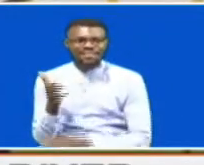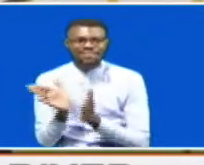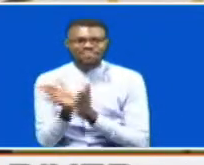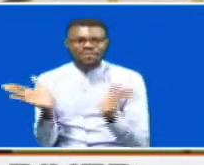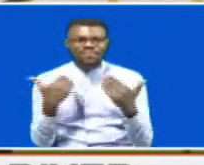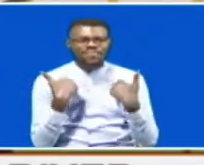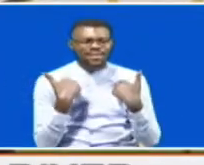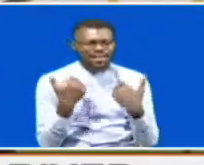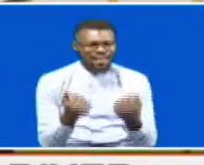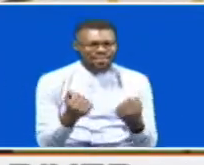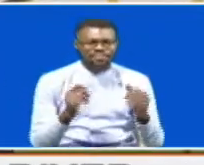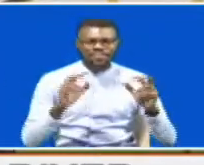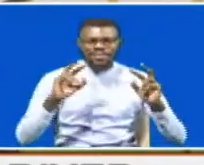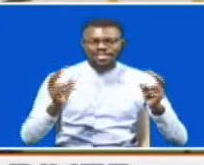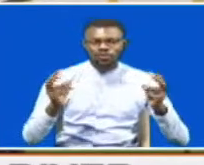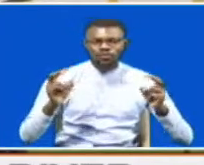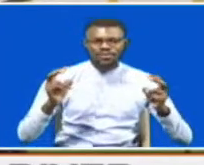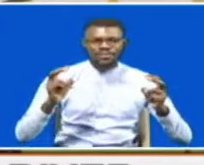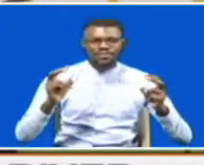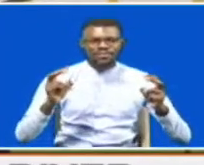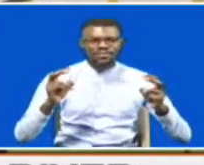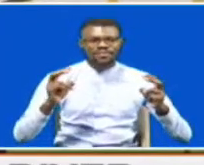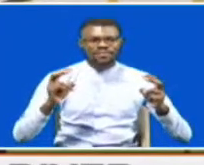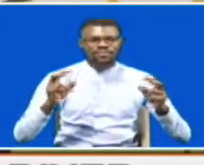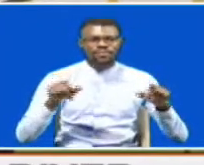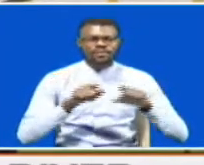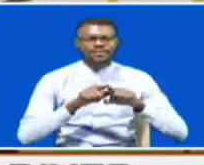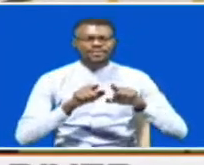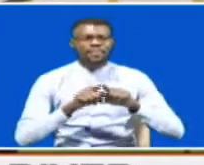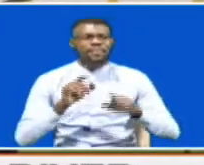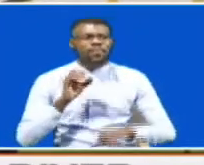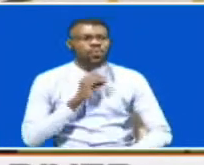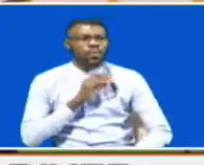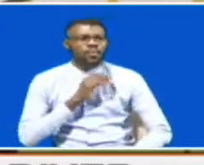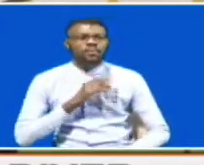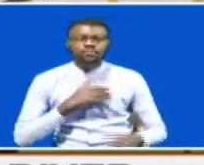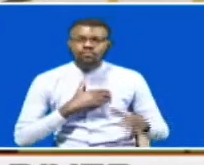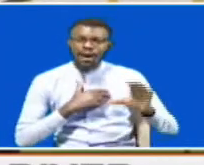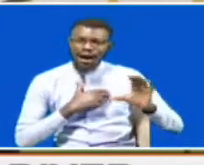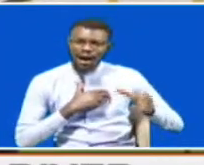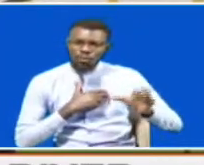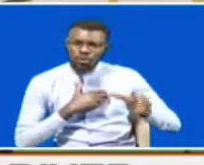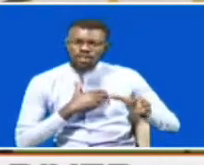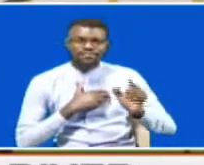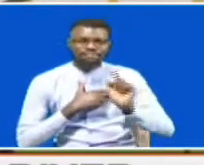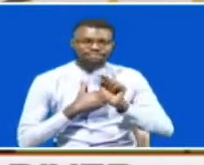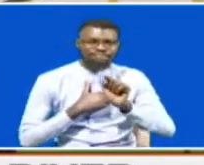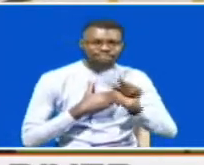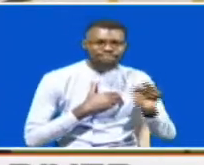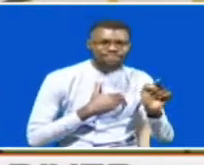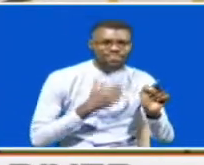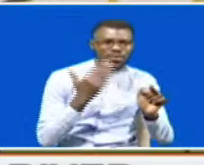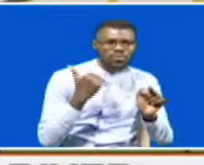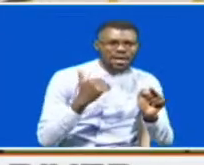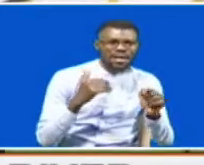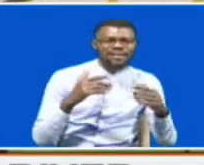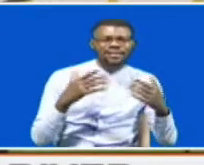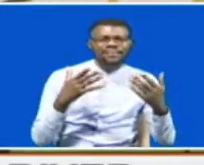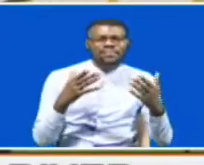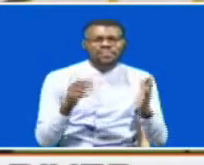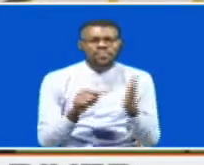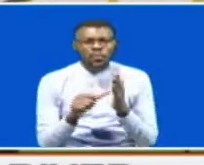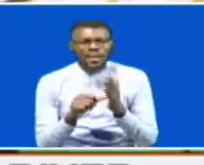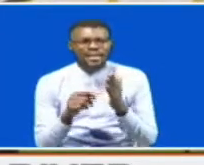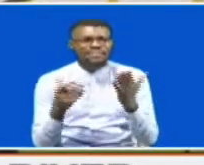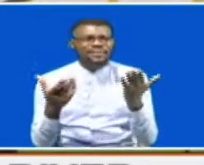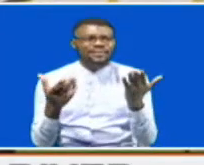issues, when we are talking about the complaints that come from our counties about the cancer cases that are linked to the